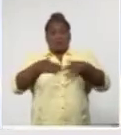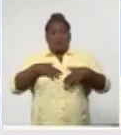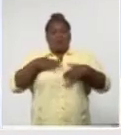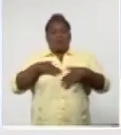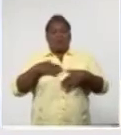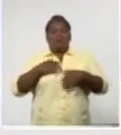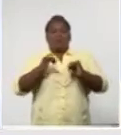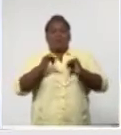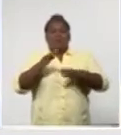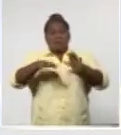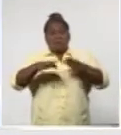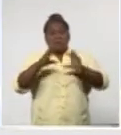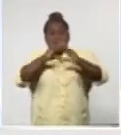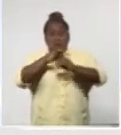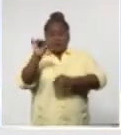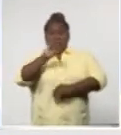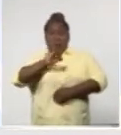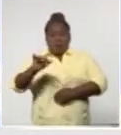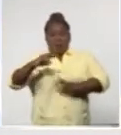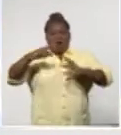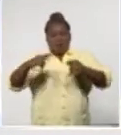every morning and sometimes even at night.